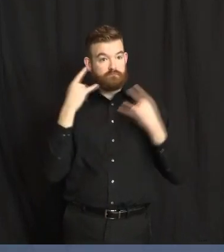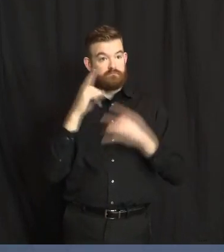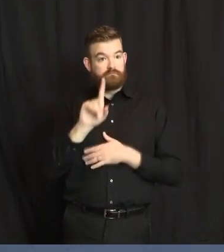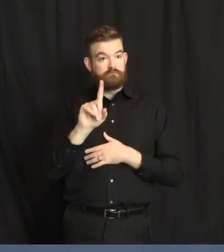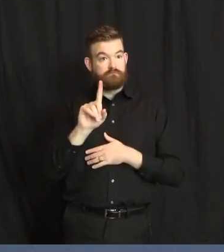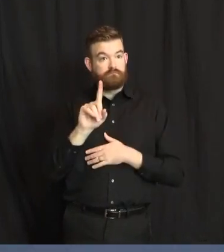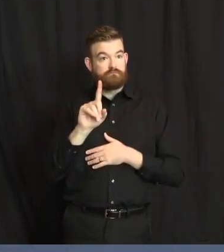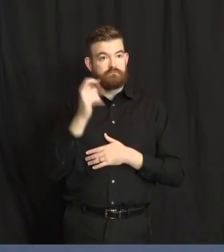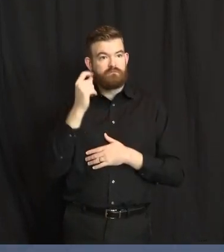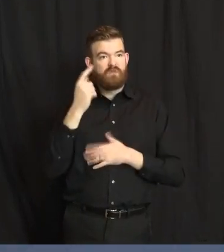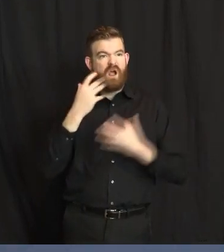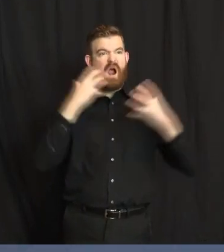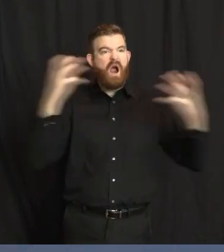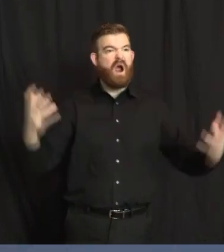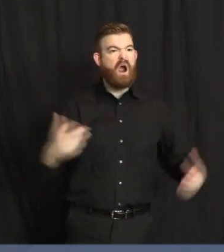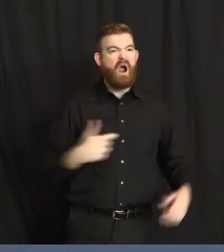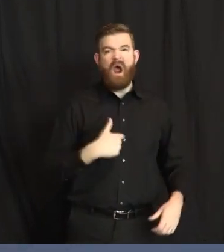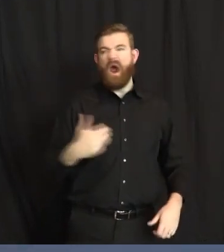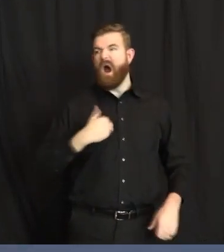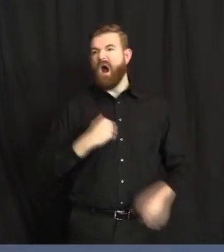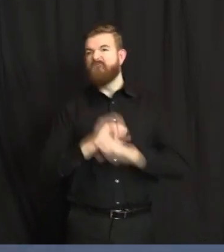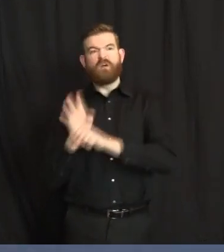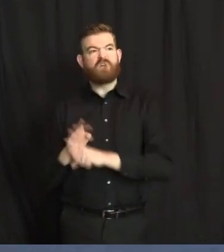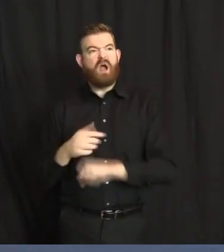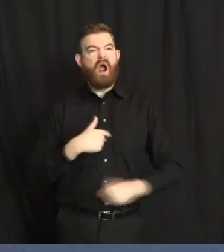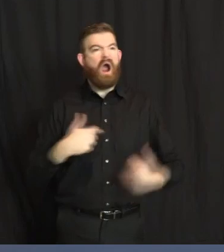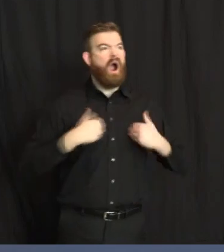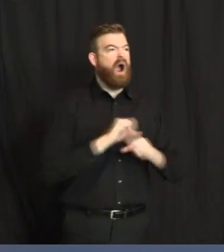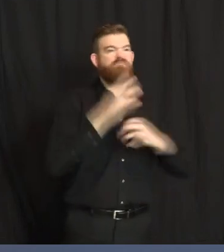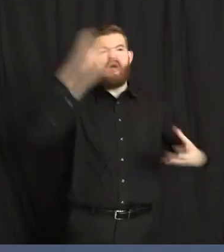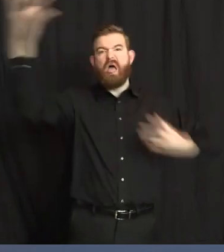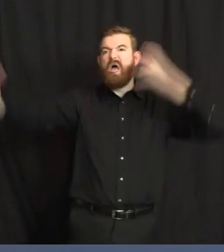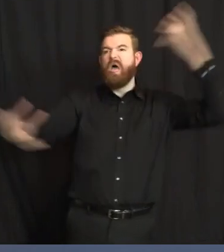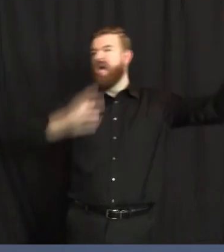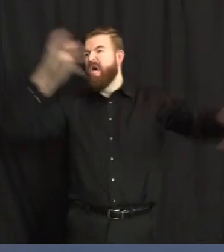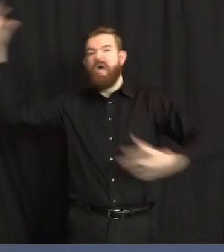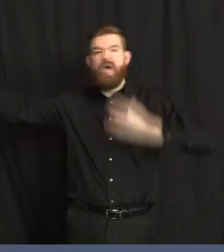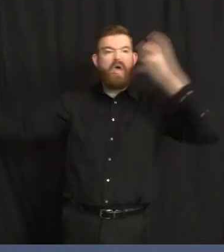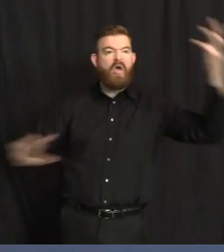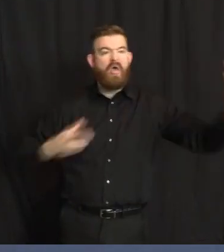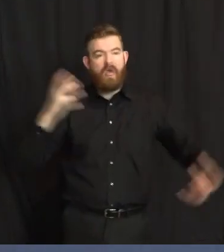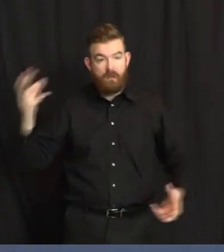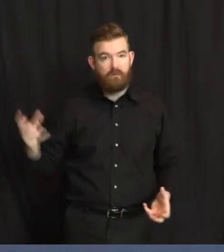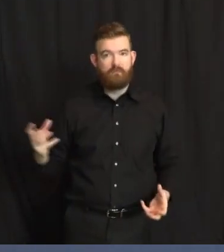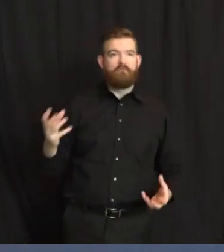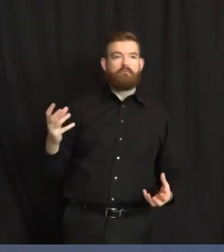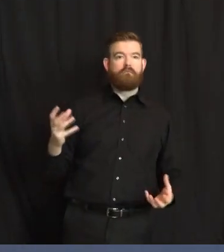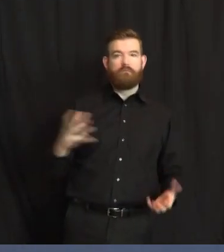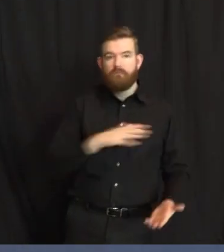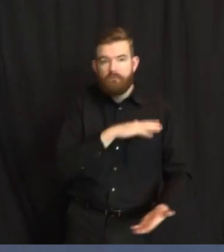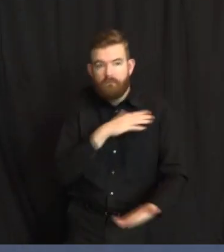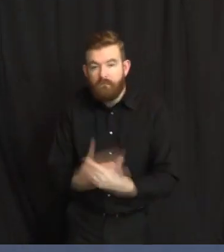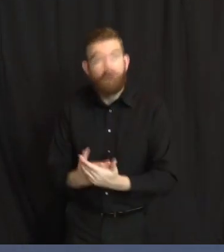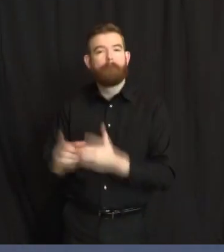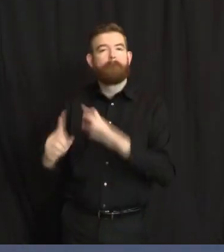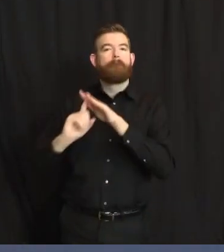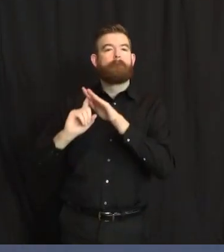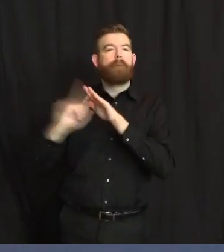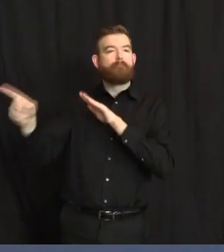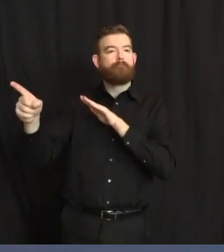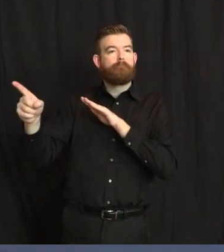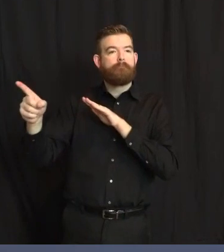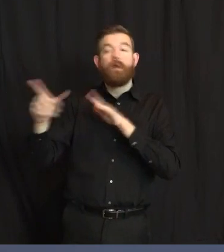left, but they had given a description of his vehicle, and this subject was subsequently stopped in a U-Haul truck, found to be in possession of